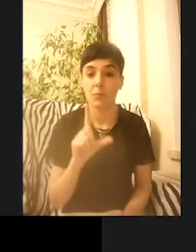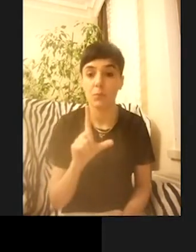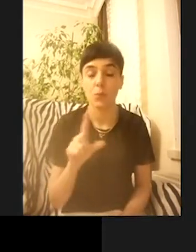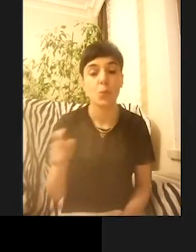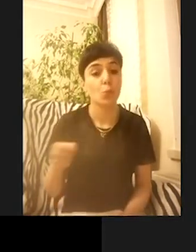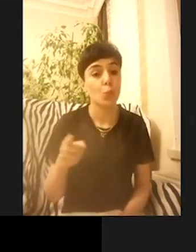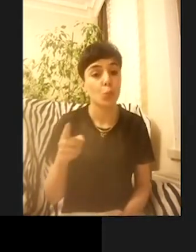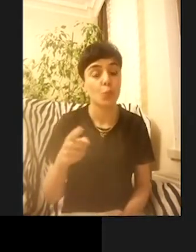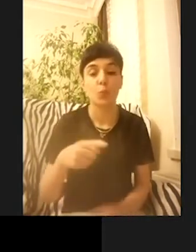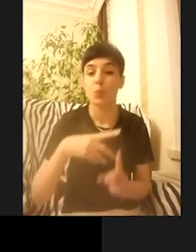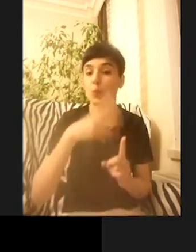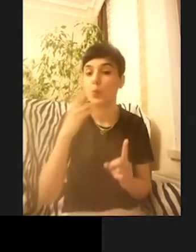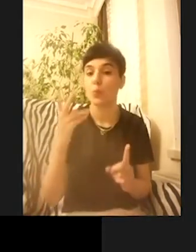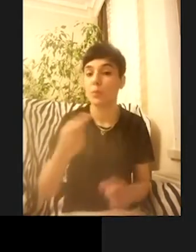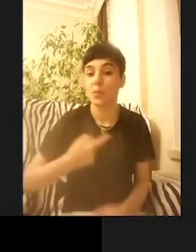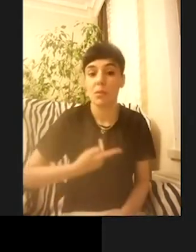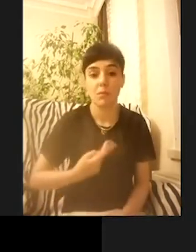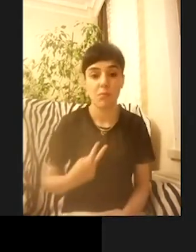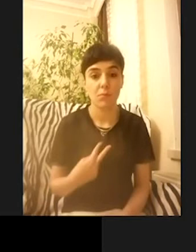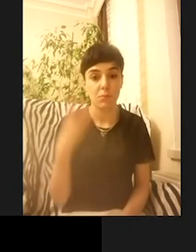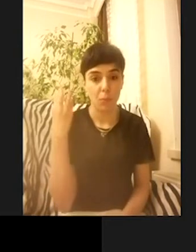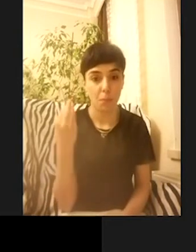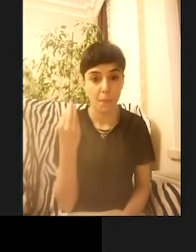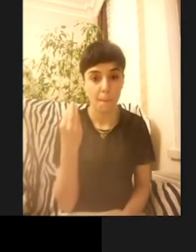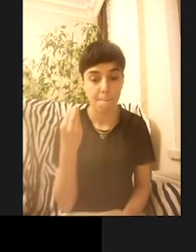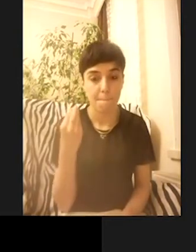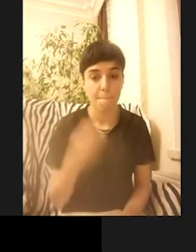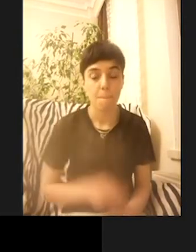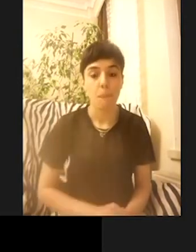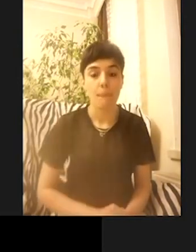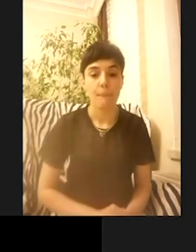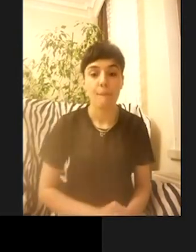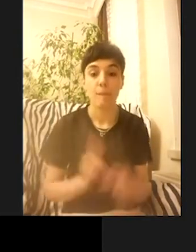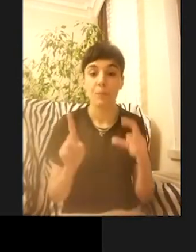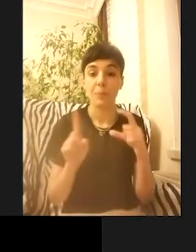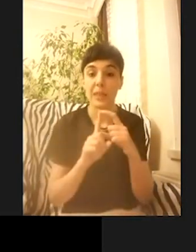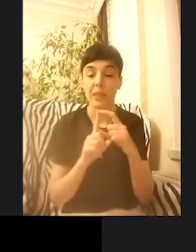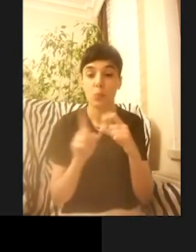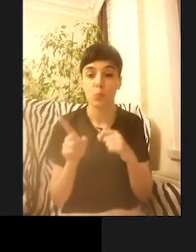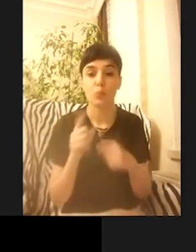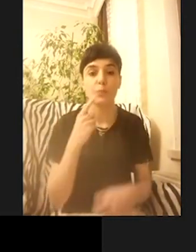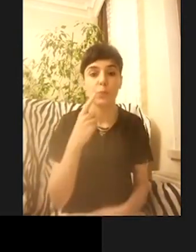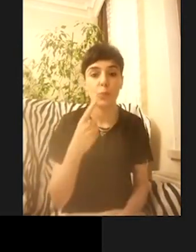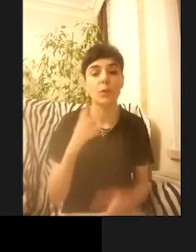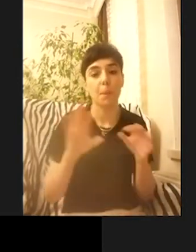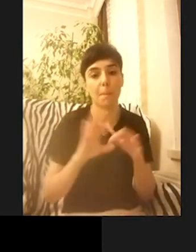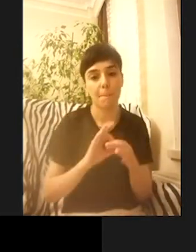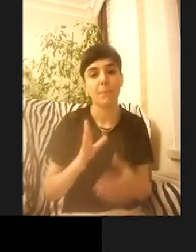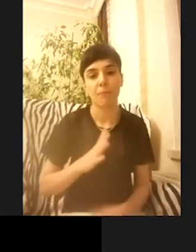Which then immediately does tie back to what Dina was saying, right? Like if we talk only about queer, then we're completely missing